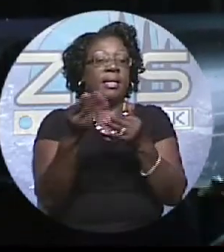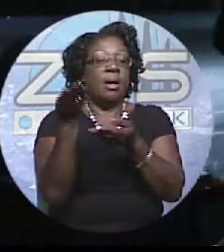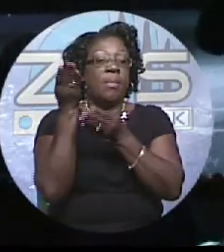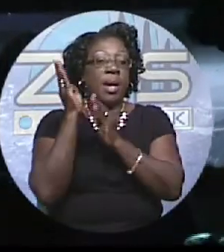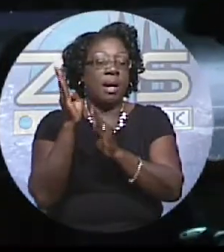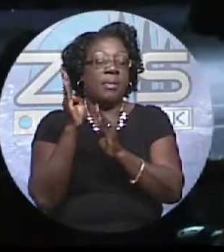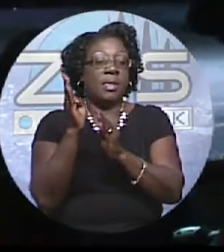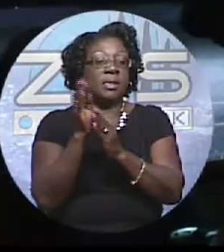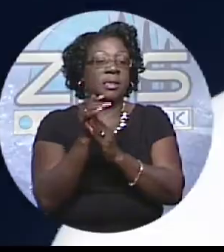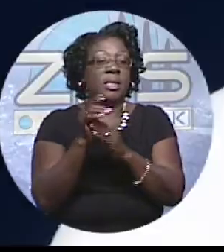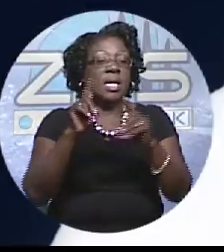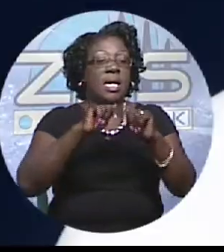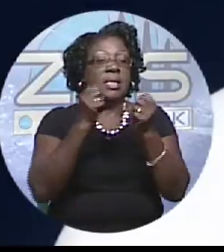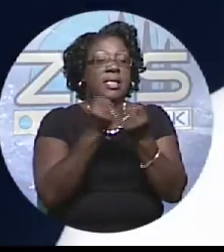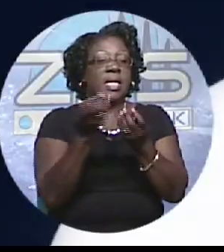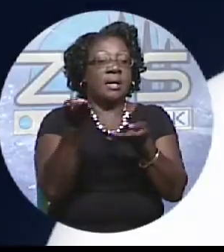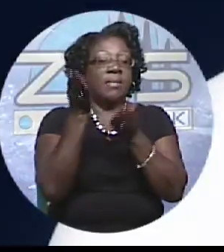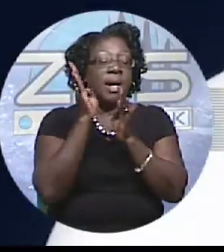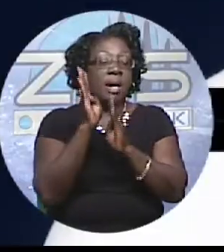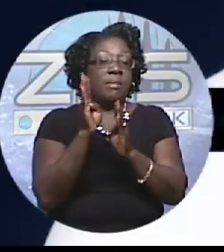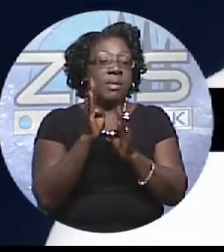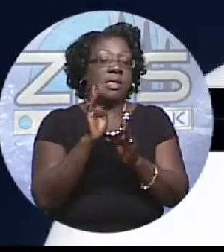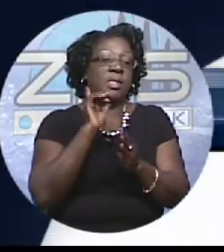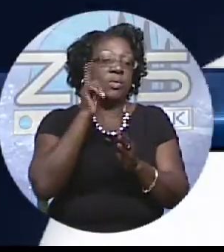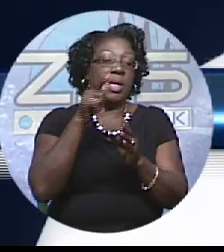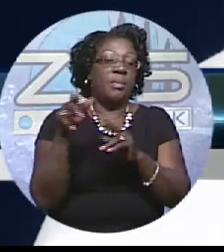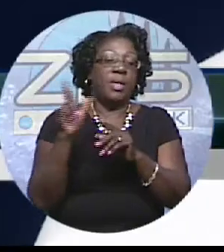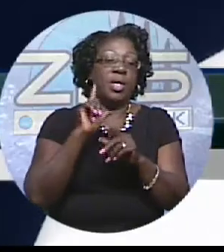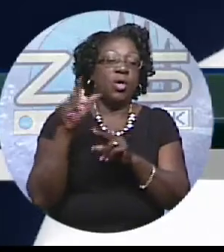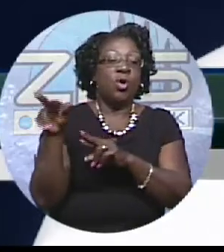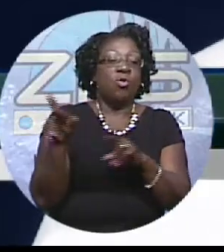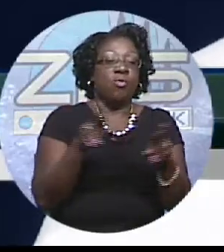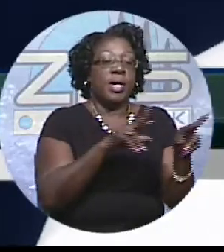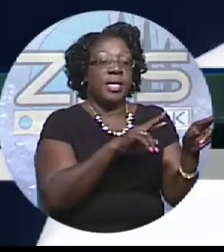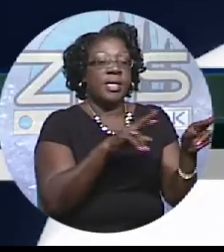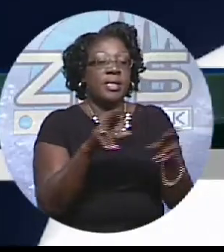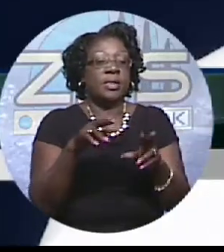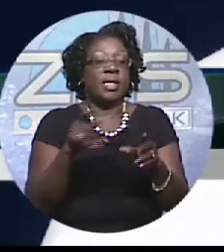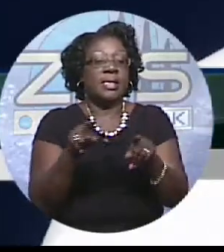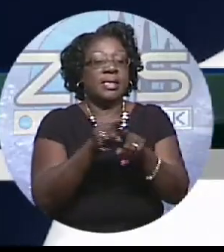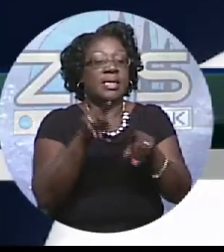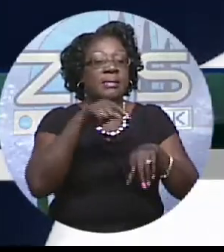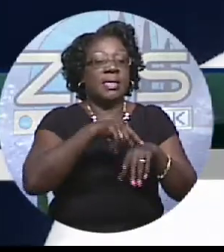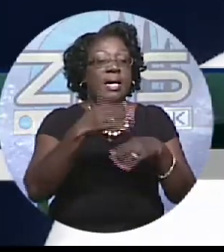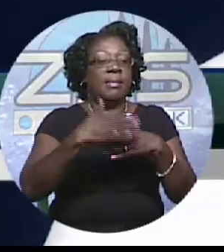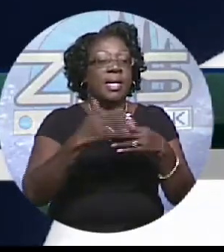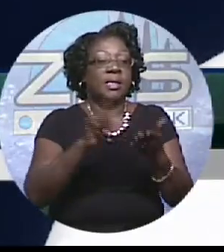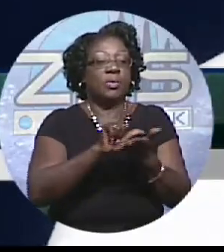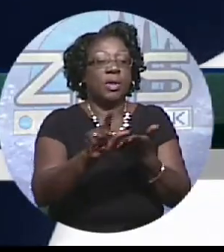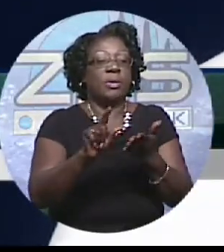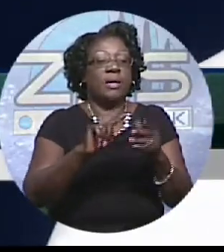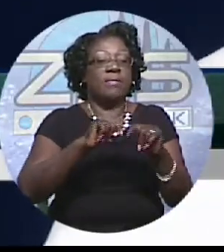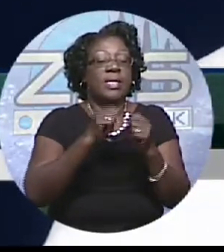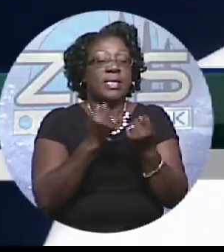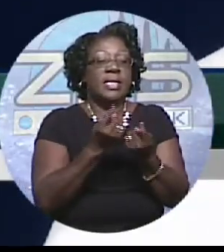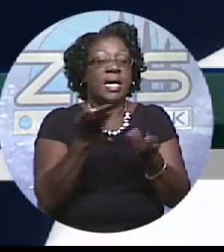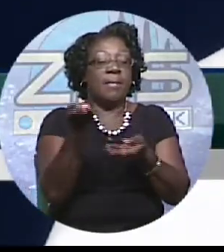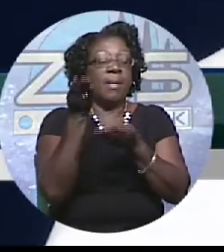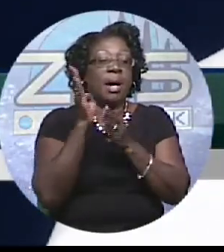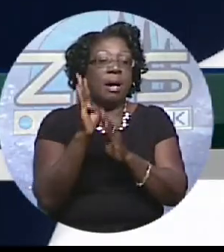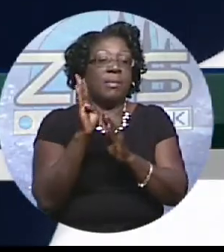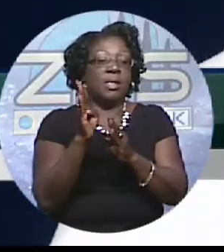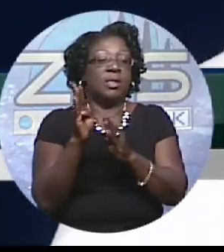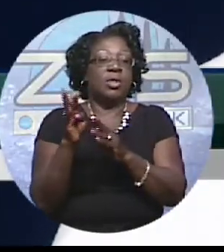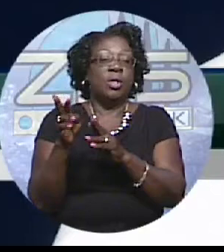event. Team Bahamas will be picked 1 week later, right after this Nationals. But at the same time next week, we'll have Team Bahamas picked, named